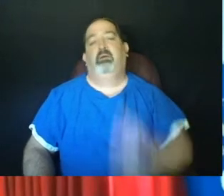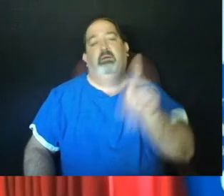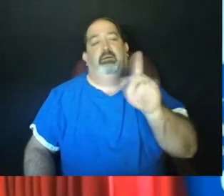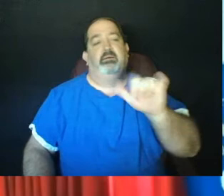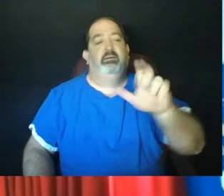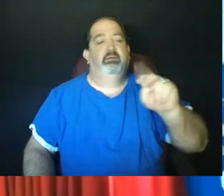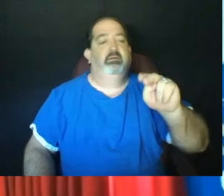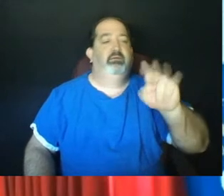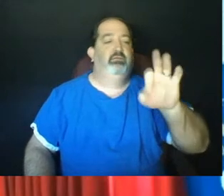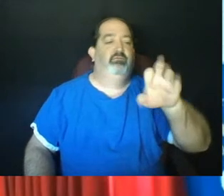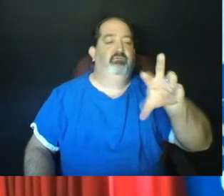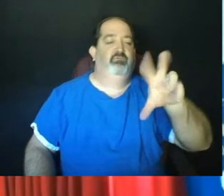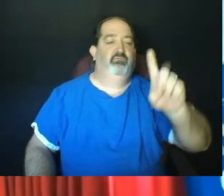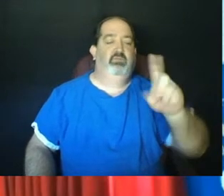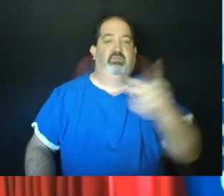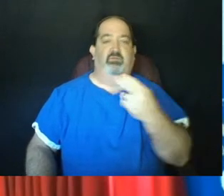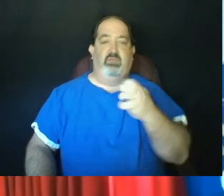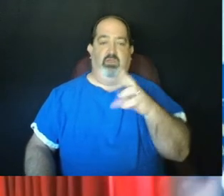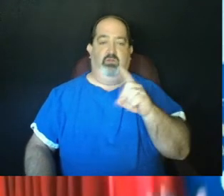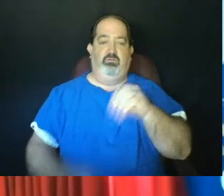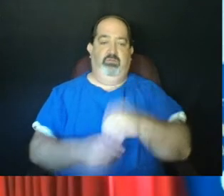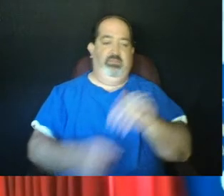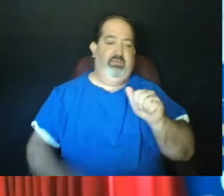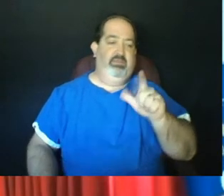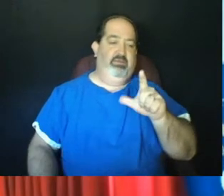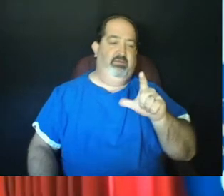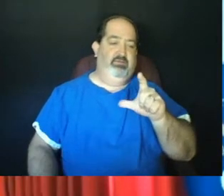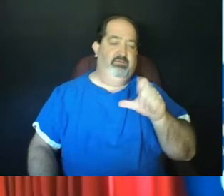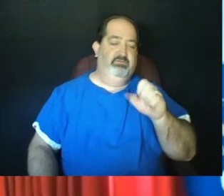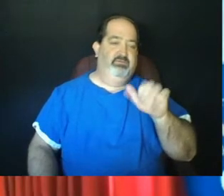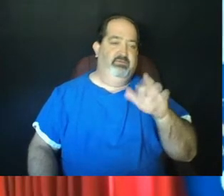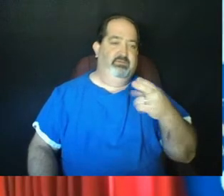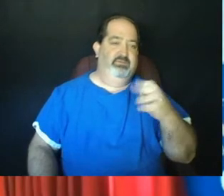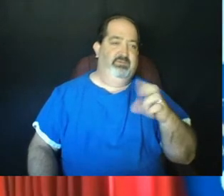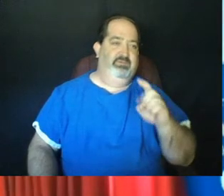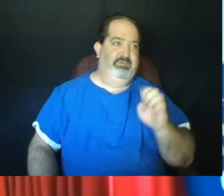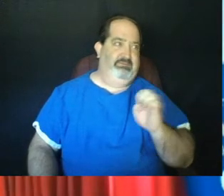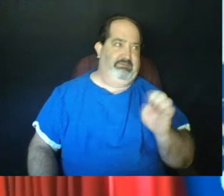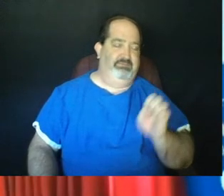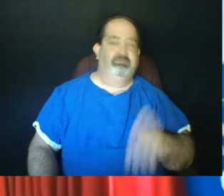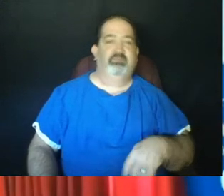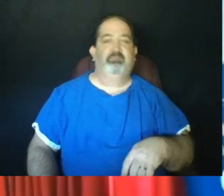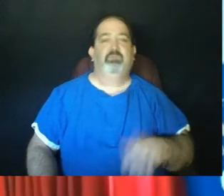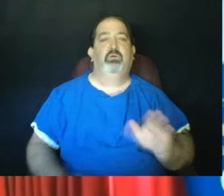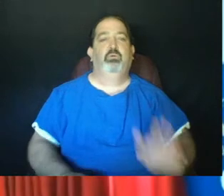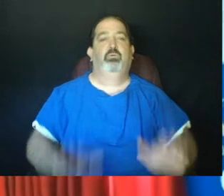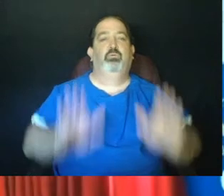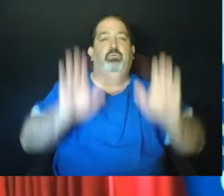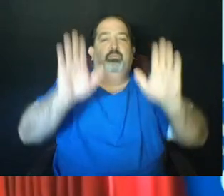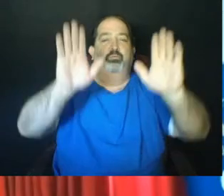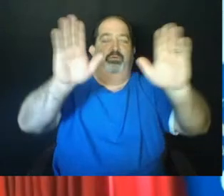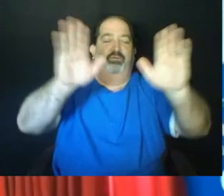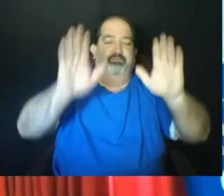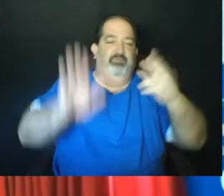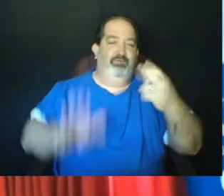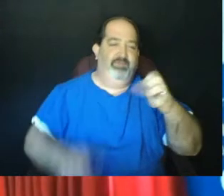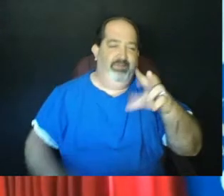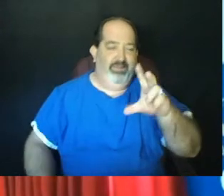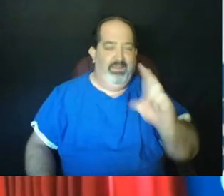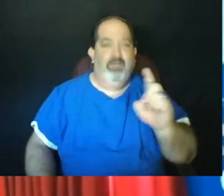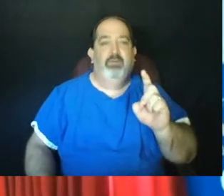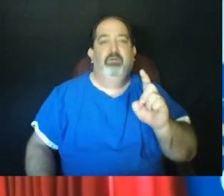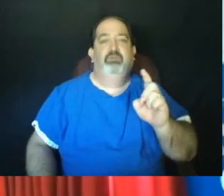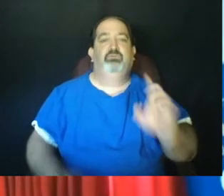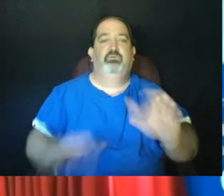Kynfried, serving in the herald's role in Alcahid East, is a magnificent herald that does great work for everyone.